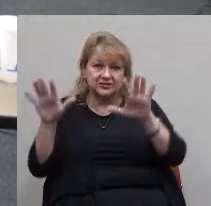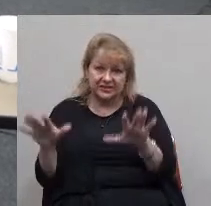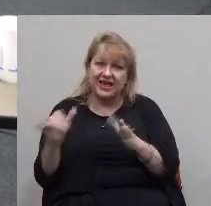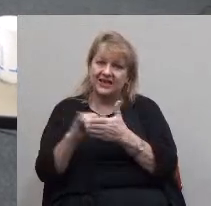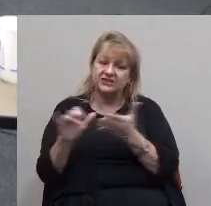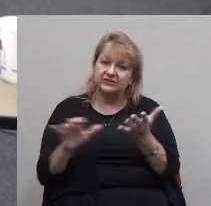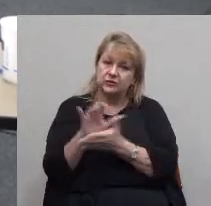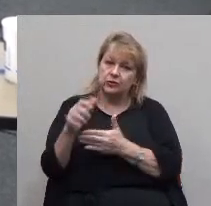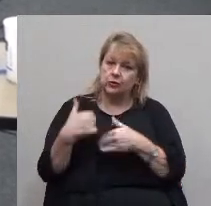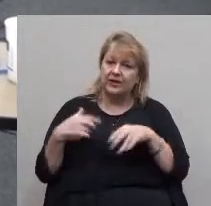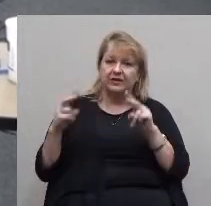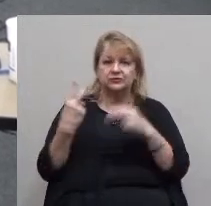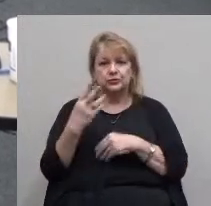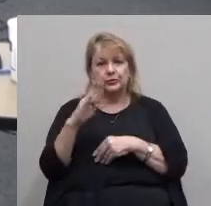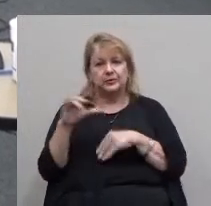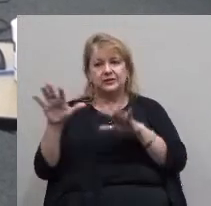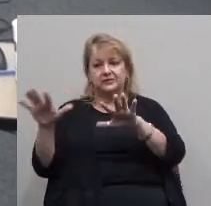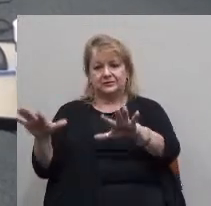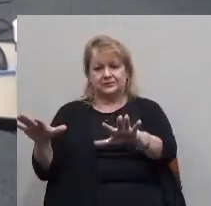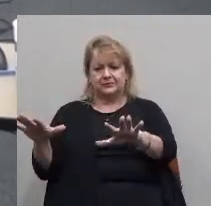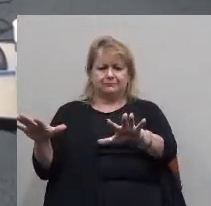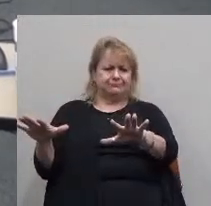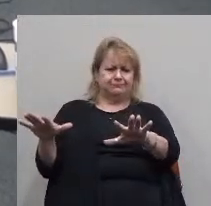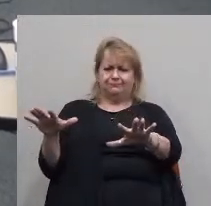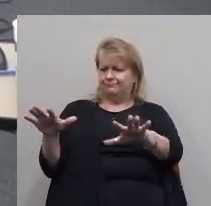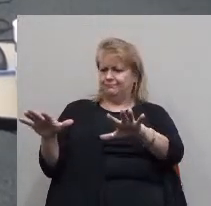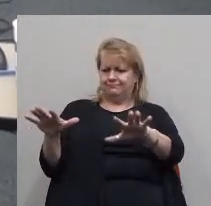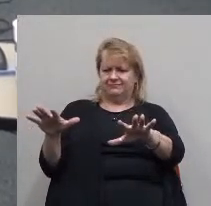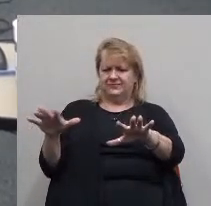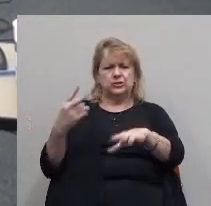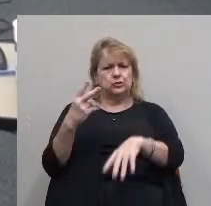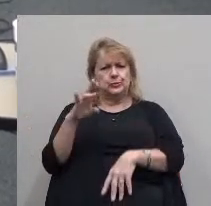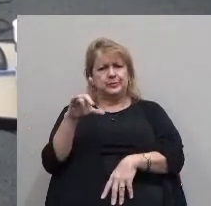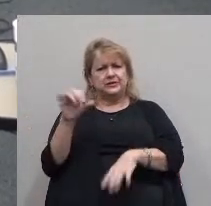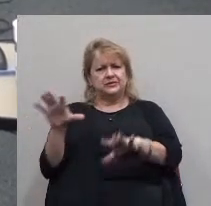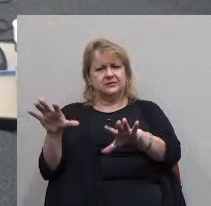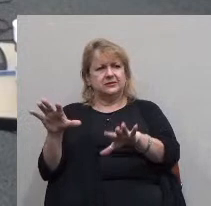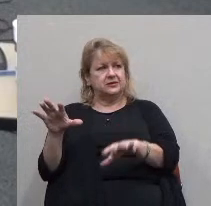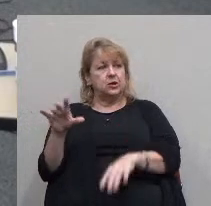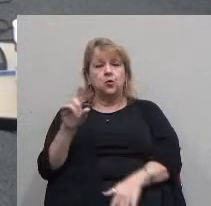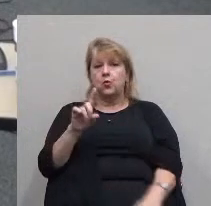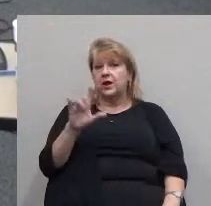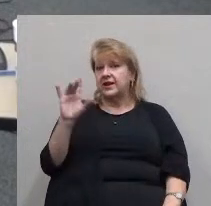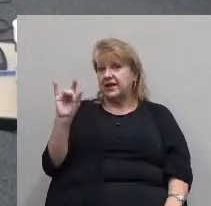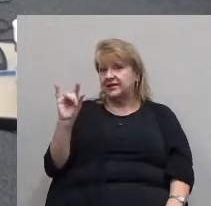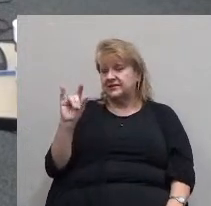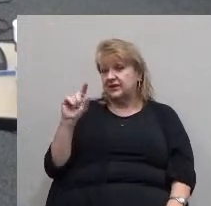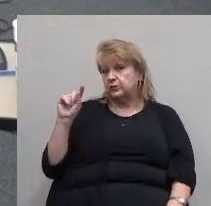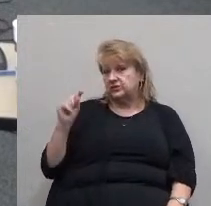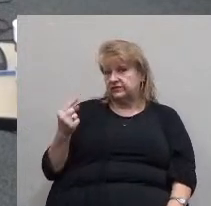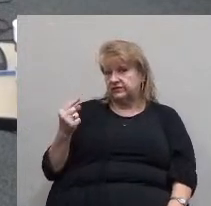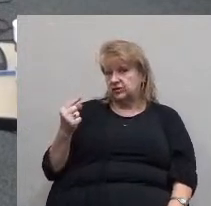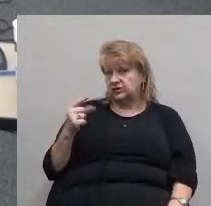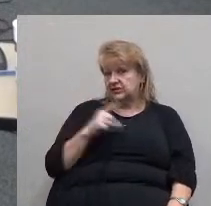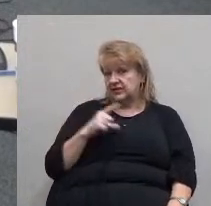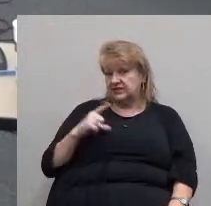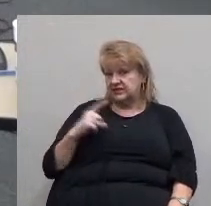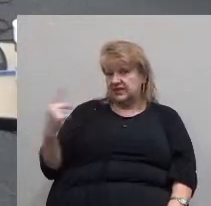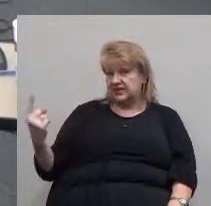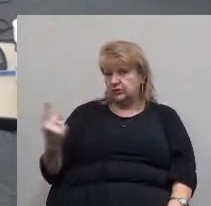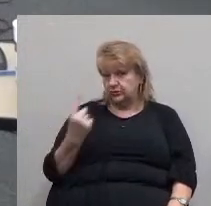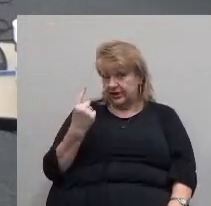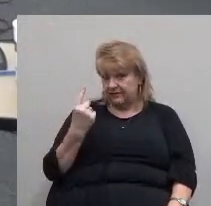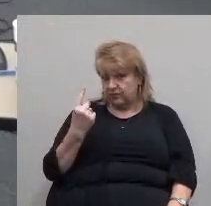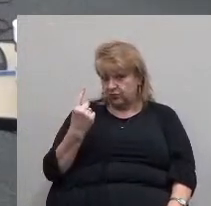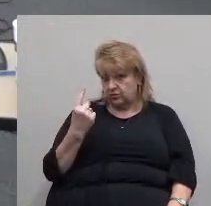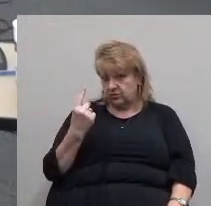what's sort of confusing at times. Sometimes there's two or three, and et cetera. So Bill 118 was the first legislator that